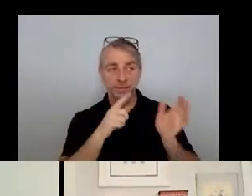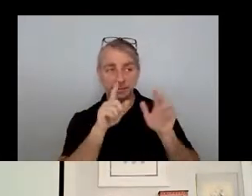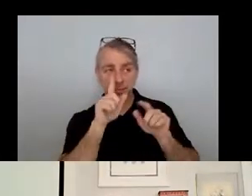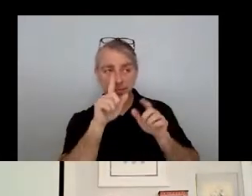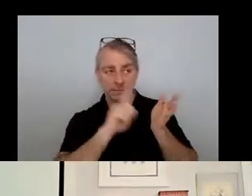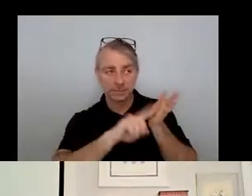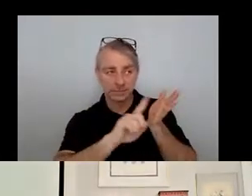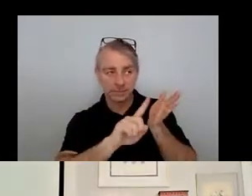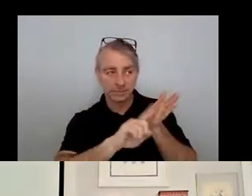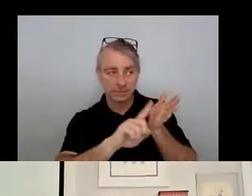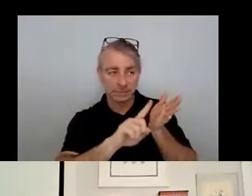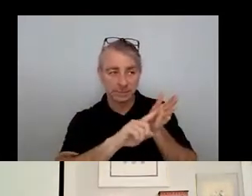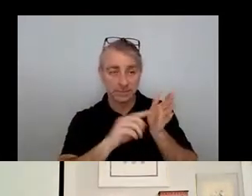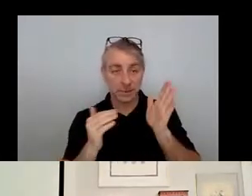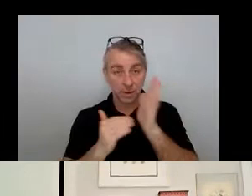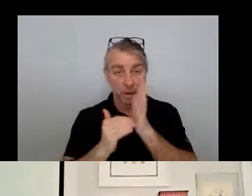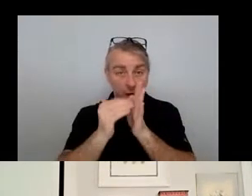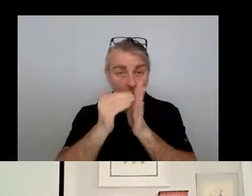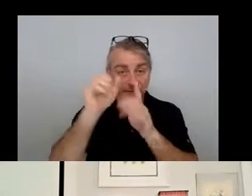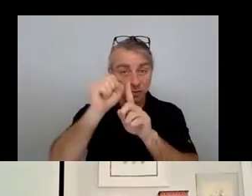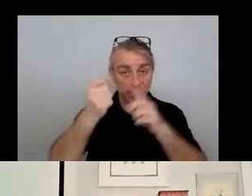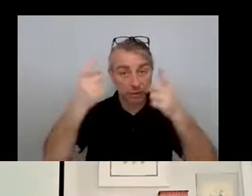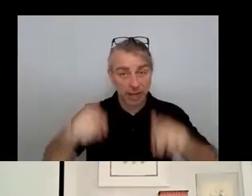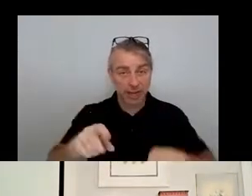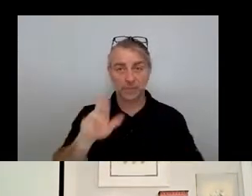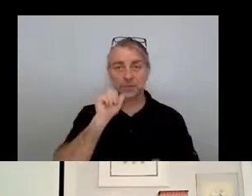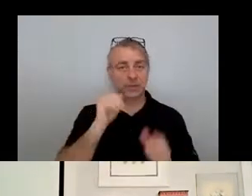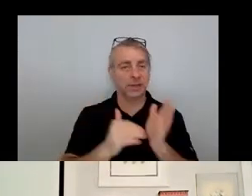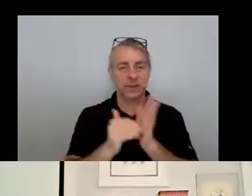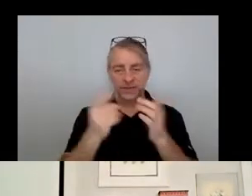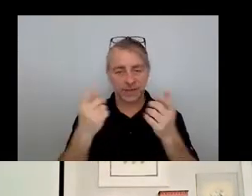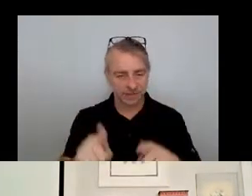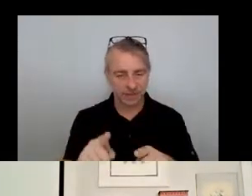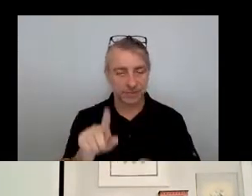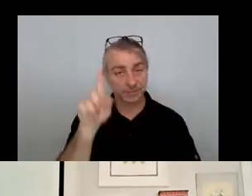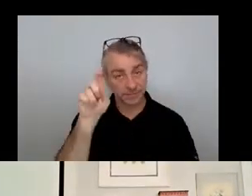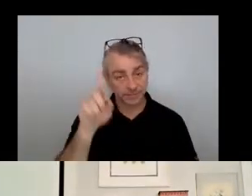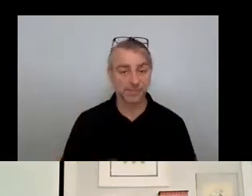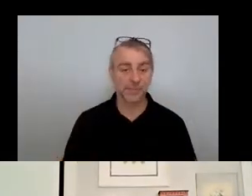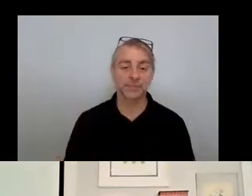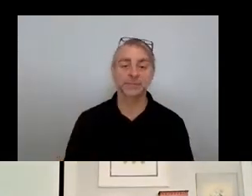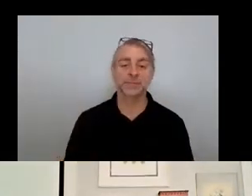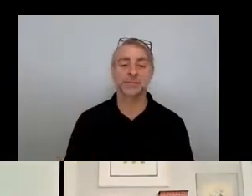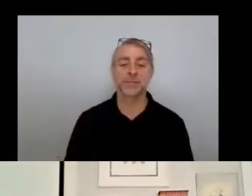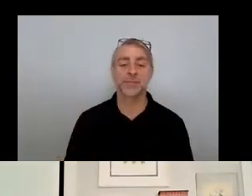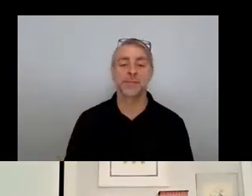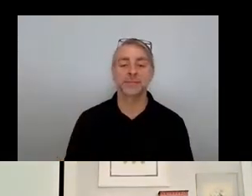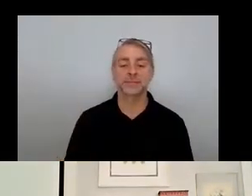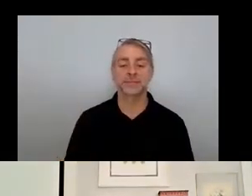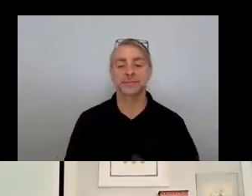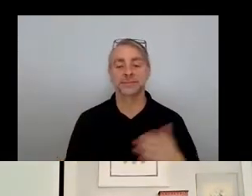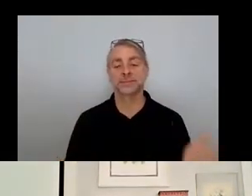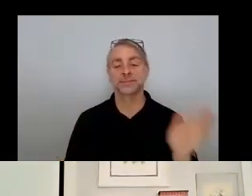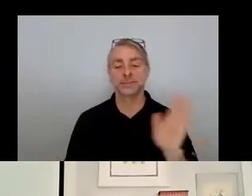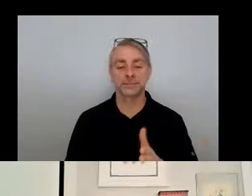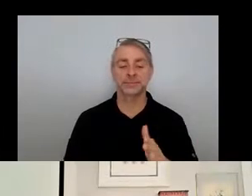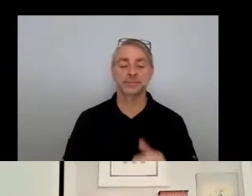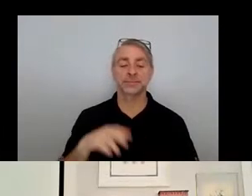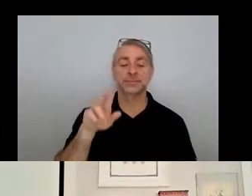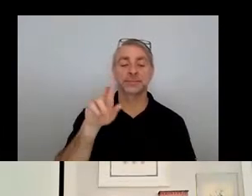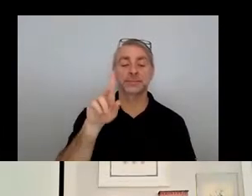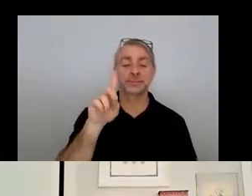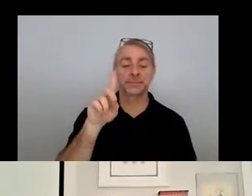some condition. So that's another question people might address in a systematic review. Questions about diagnostic